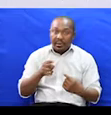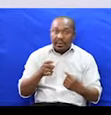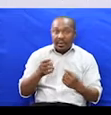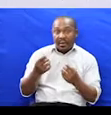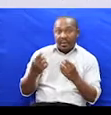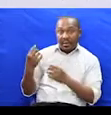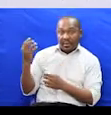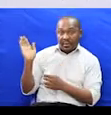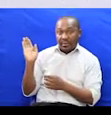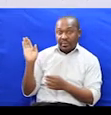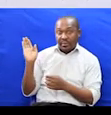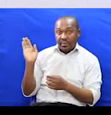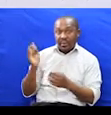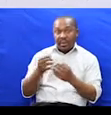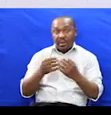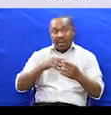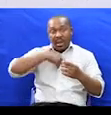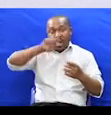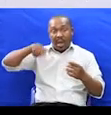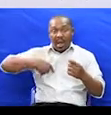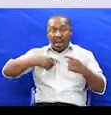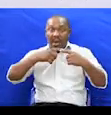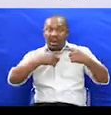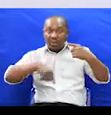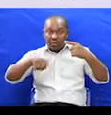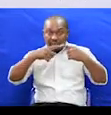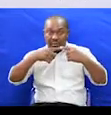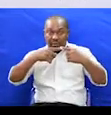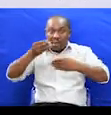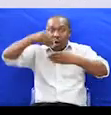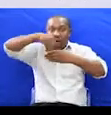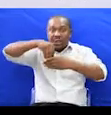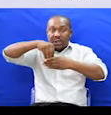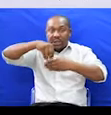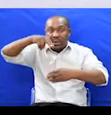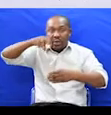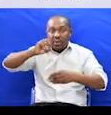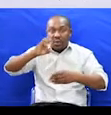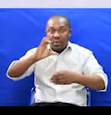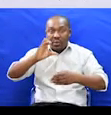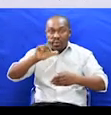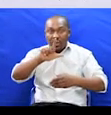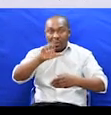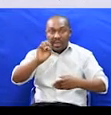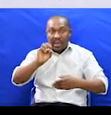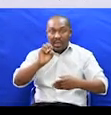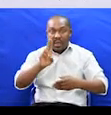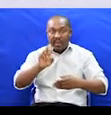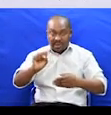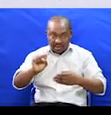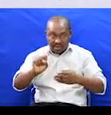our atom, contain this is a nucleus. Nucleus, there is what? There is